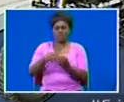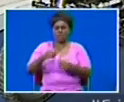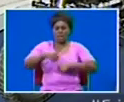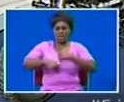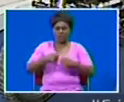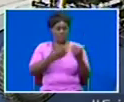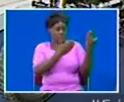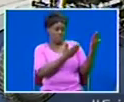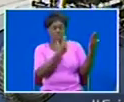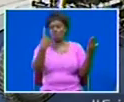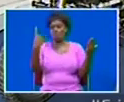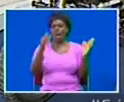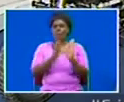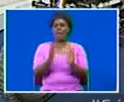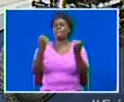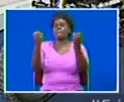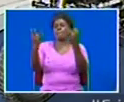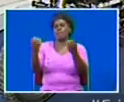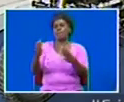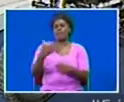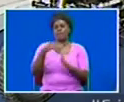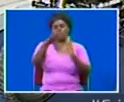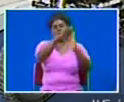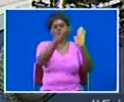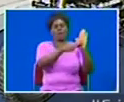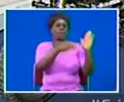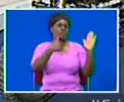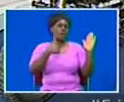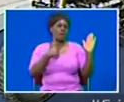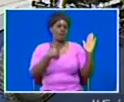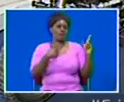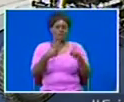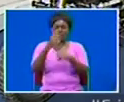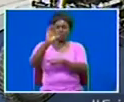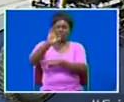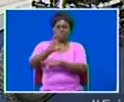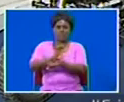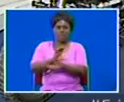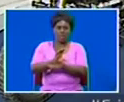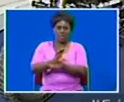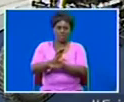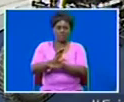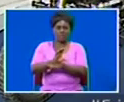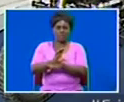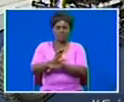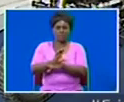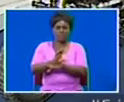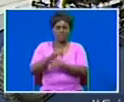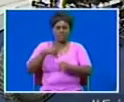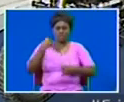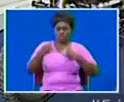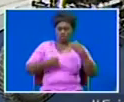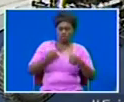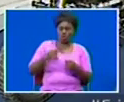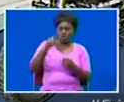So this is just one of them. There are very many such programs. But the church is a place where you come and you get actualized. You enjoy what you